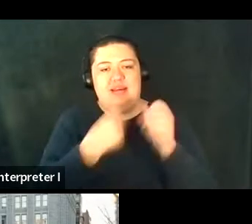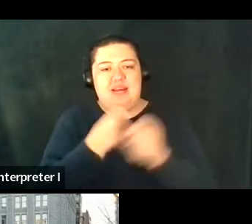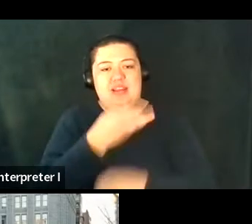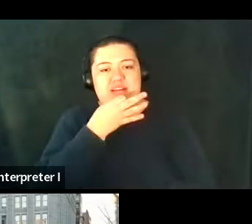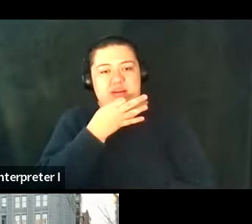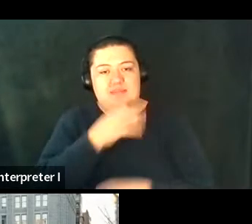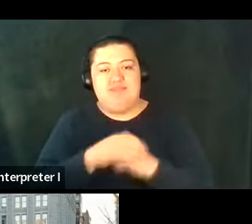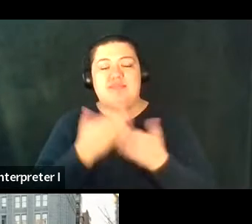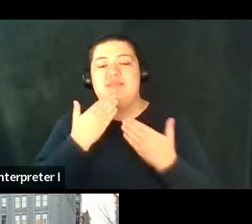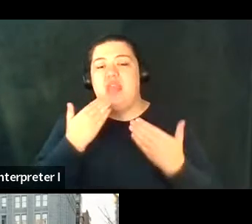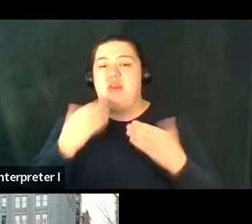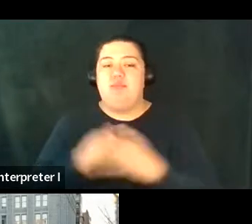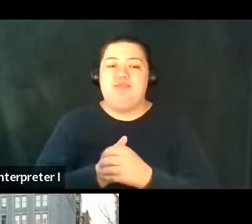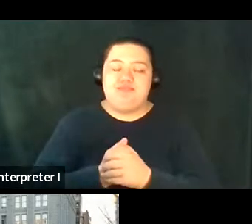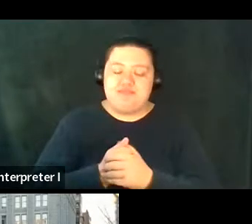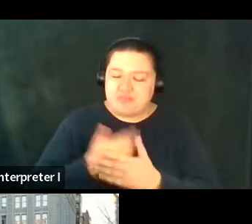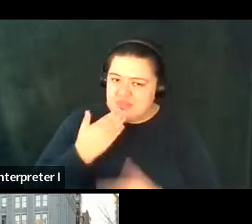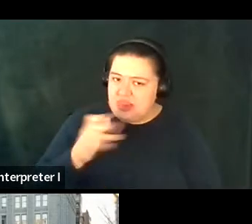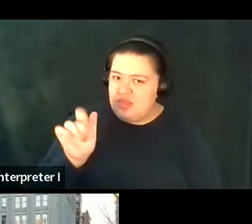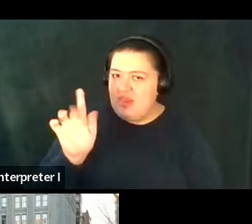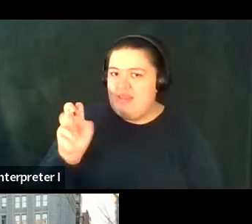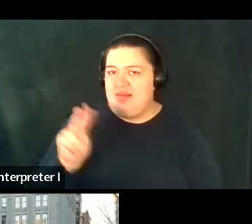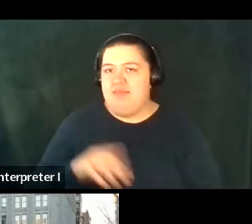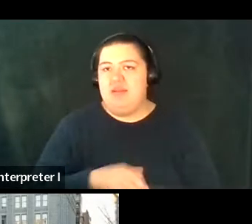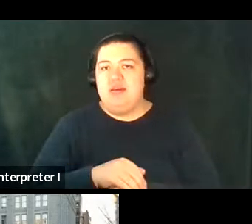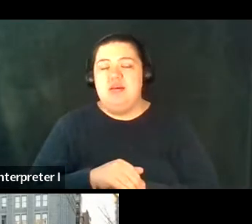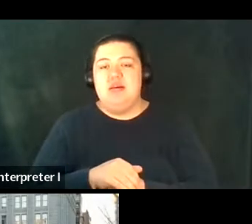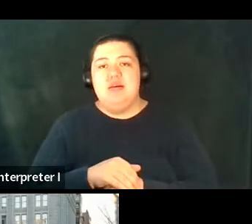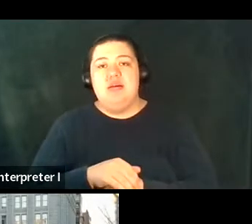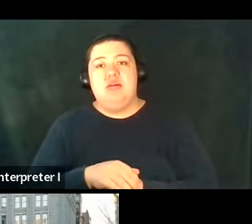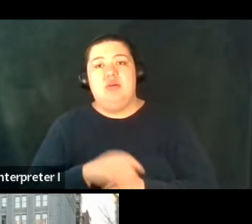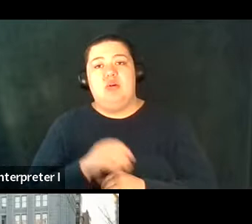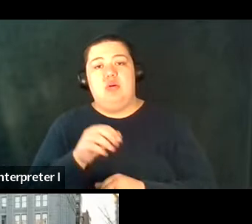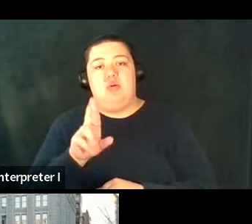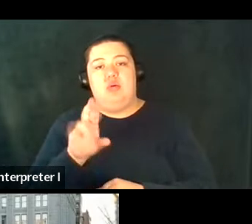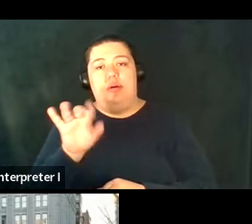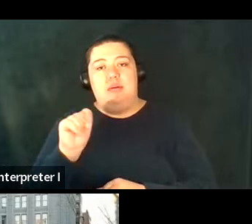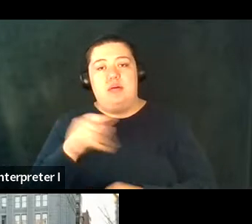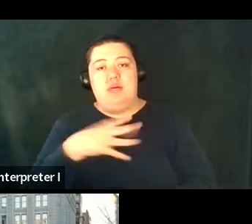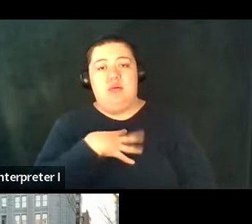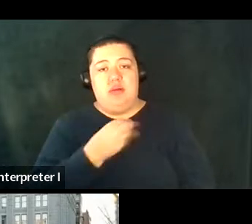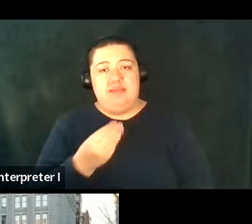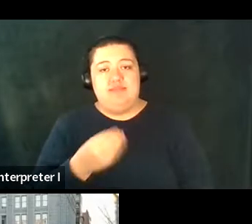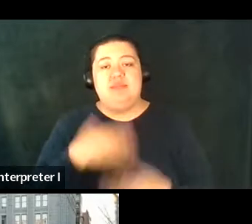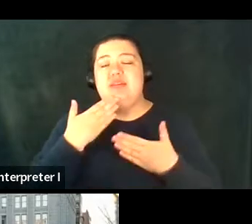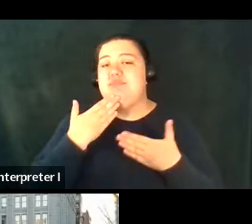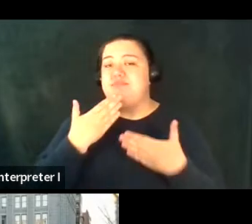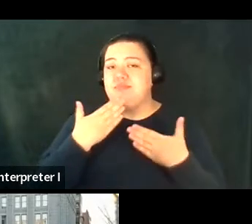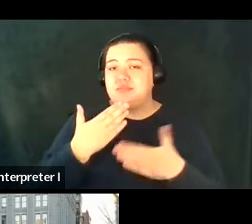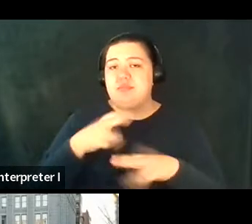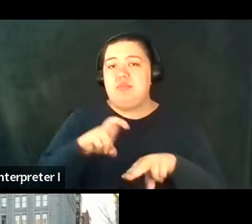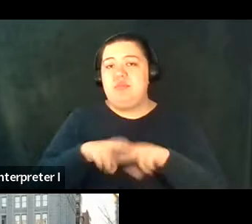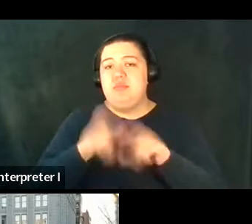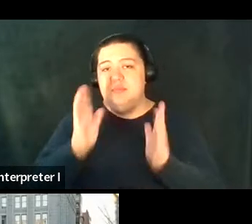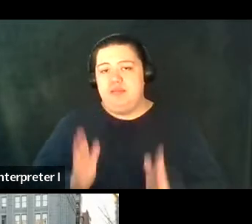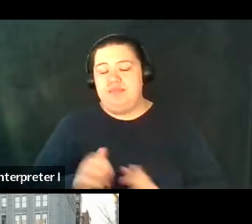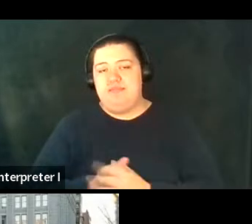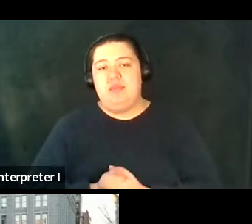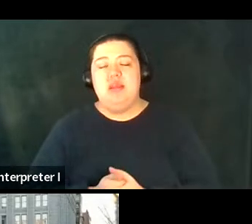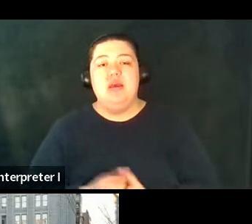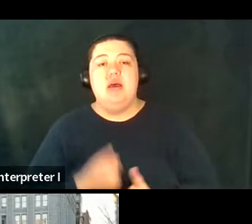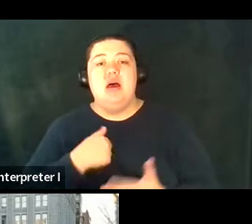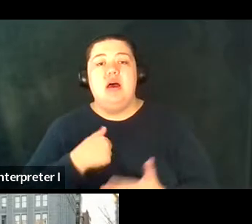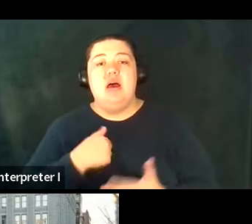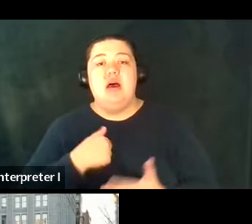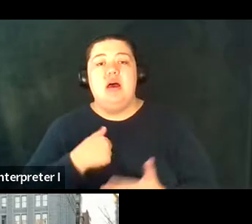Chairman. Thank you, Councilmember Allen. Councilmember Robert White. Thank you, Chairman. I want to thank you for